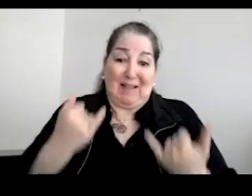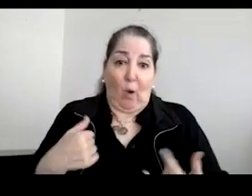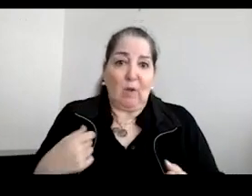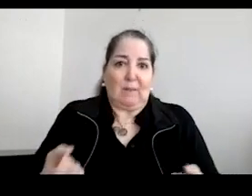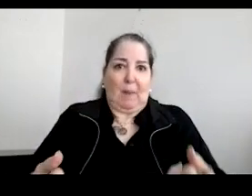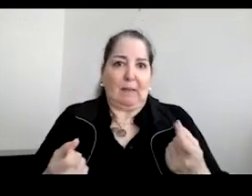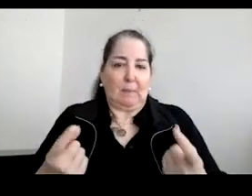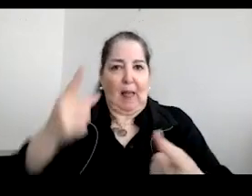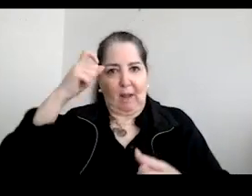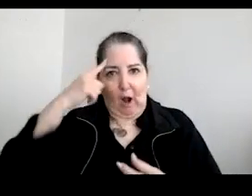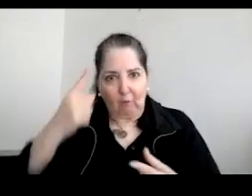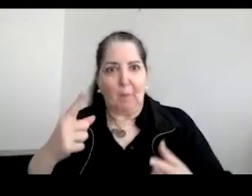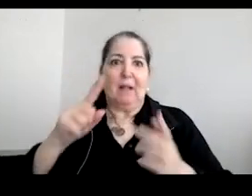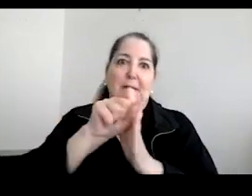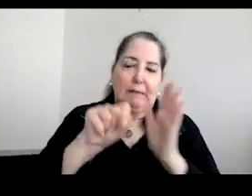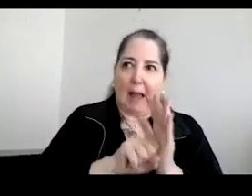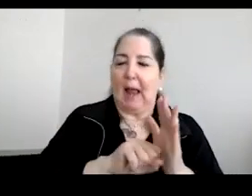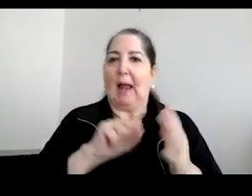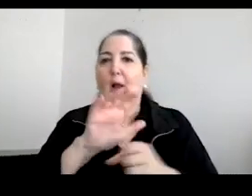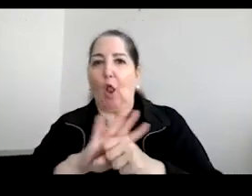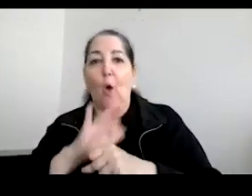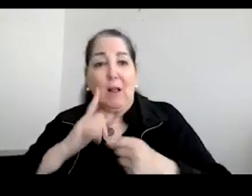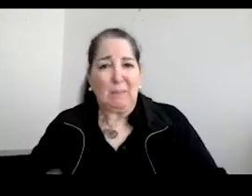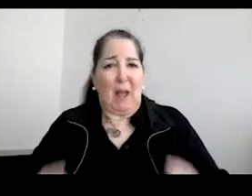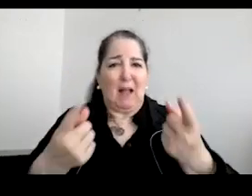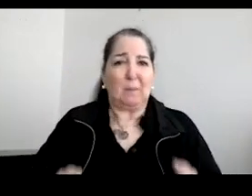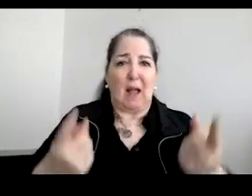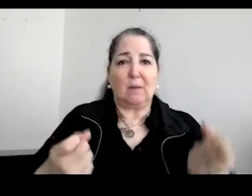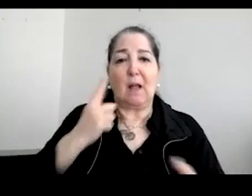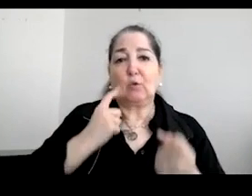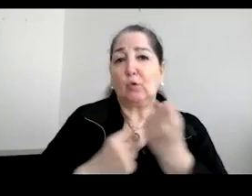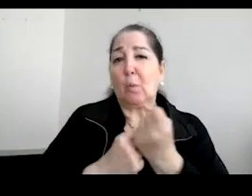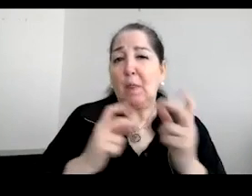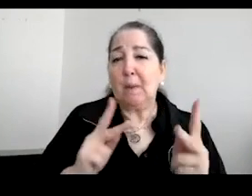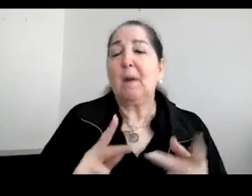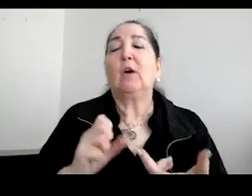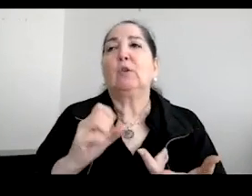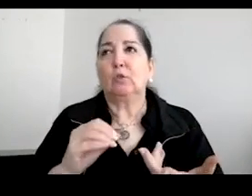know, it's kind of a trope to say that the best cure for deficits is just